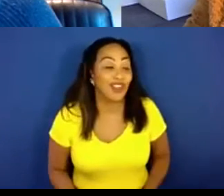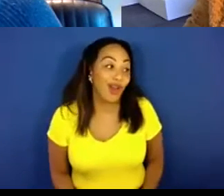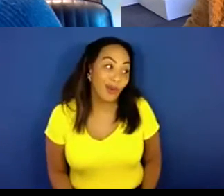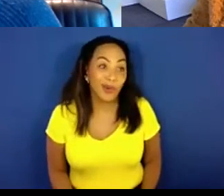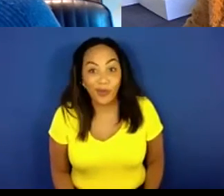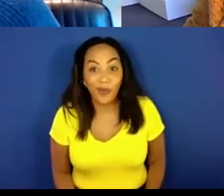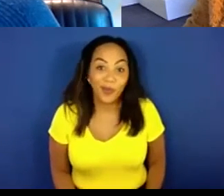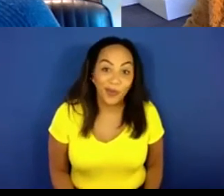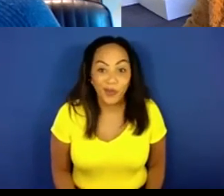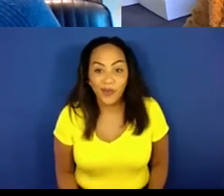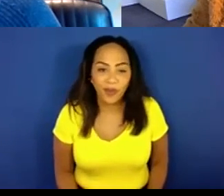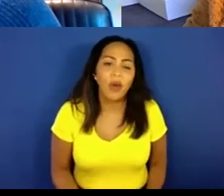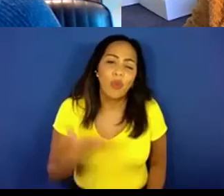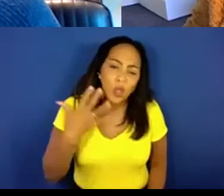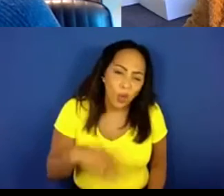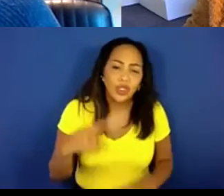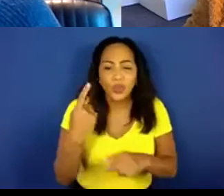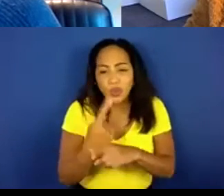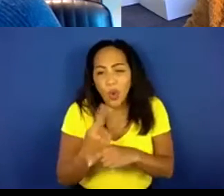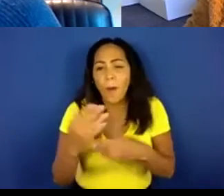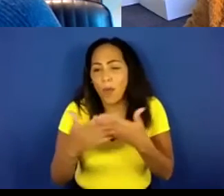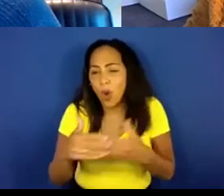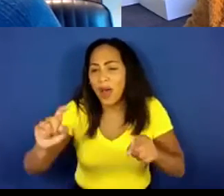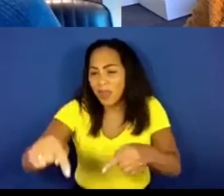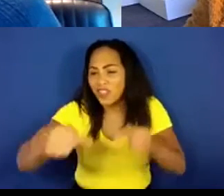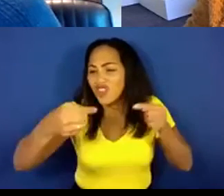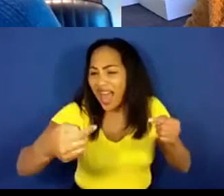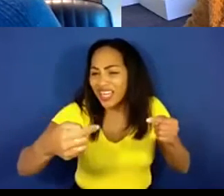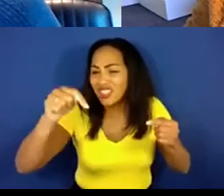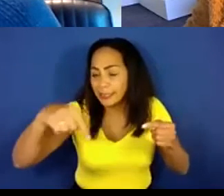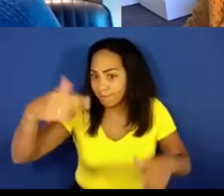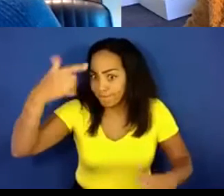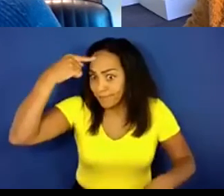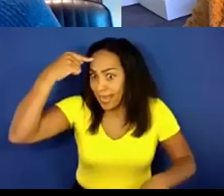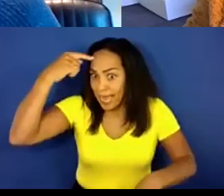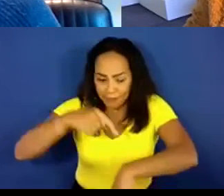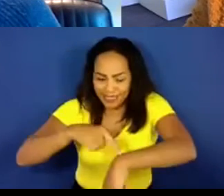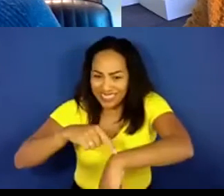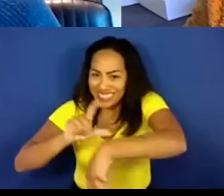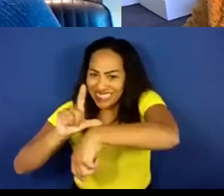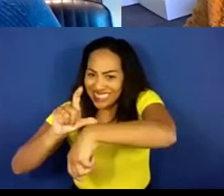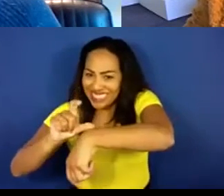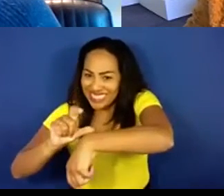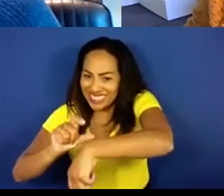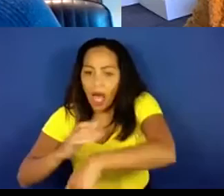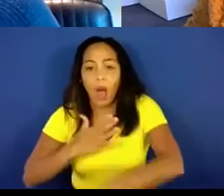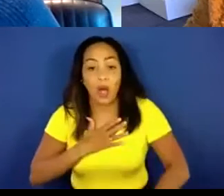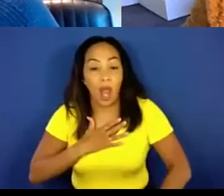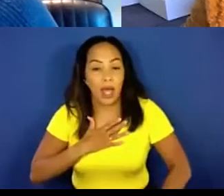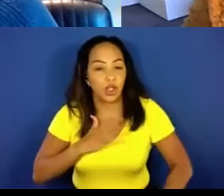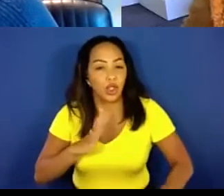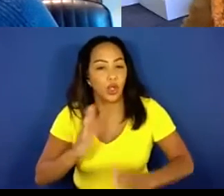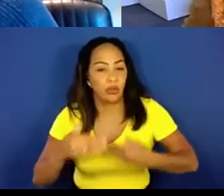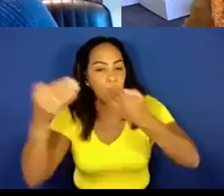We were going to talk a bit more about the challenges, but I'm very conscious of time and I'd like us to move on to the workshop.